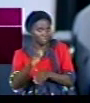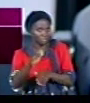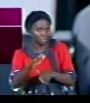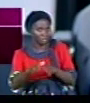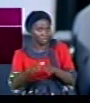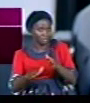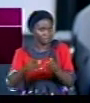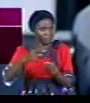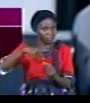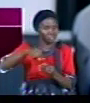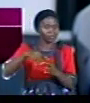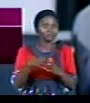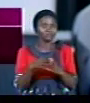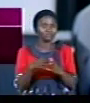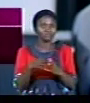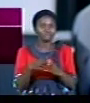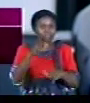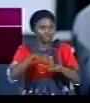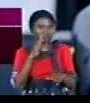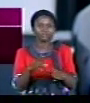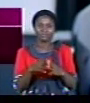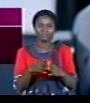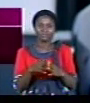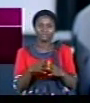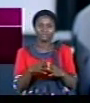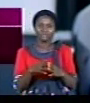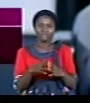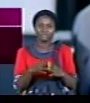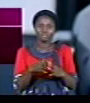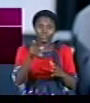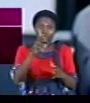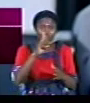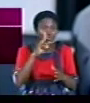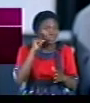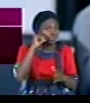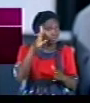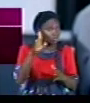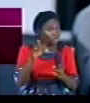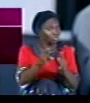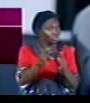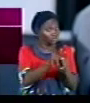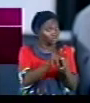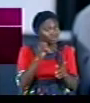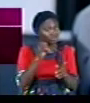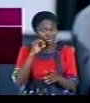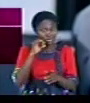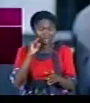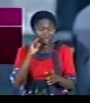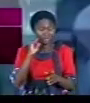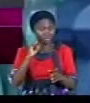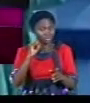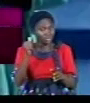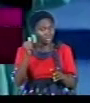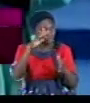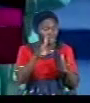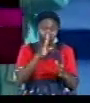called her. I said, sister, you are a woman. She's a woman. Take good care of her while I'm busy singing.